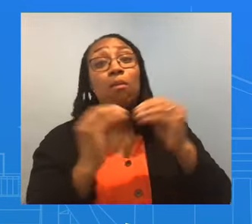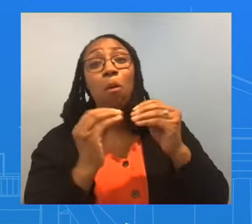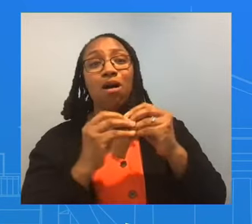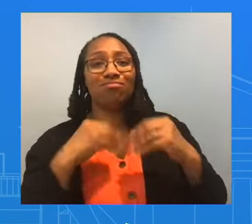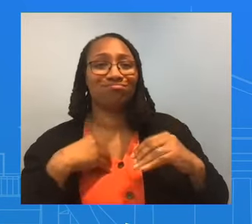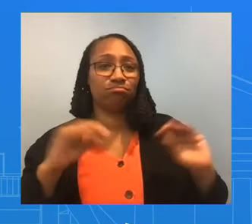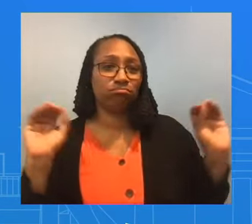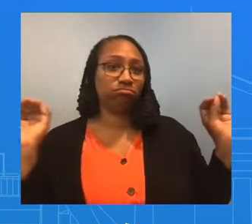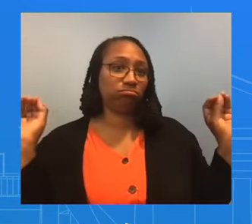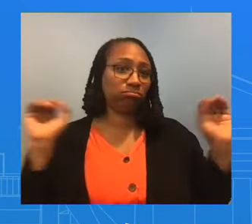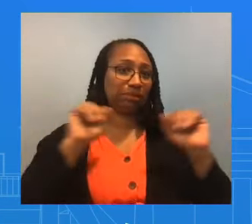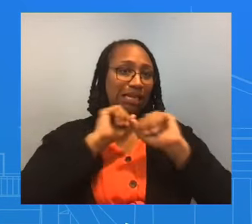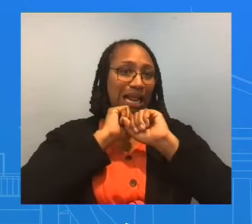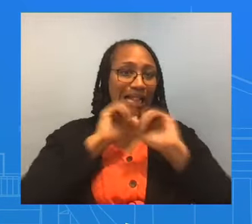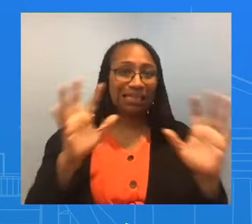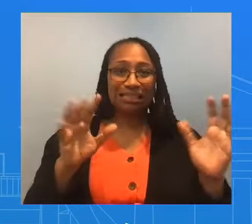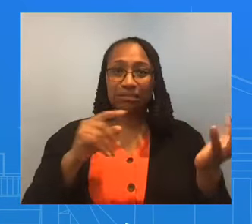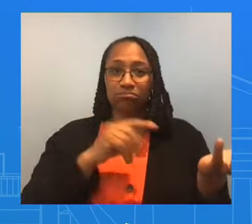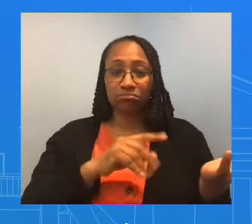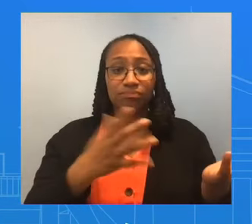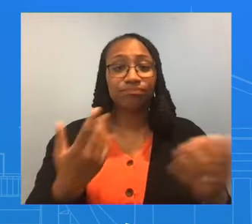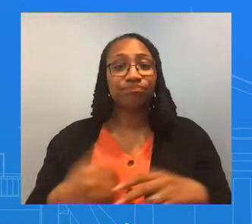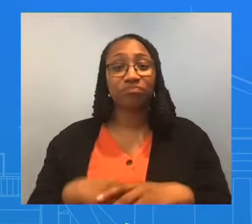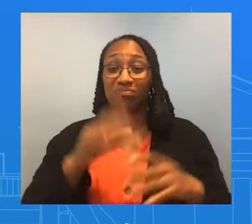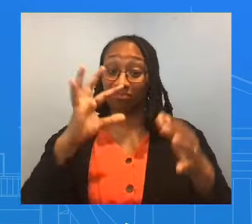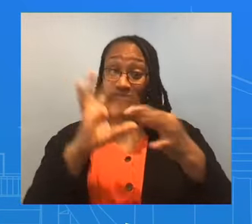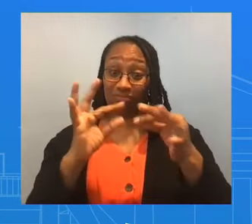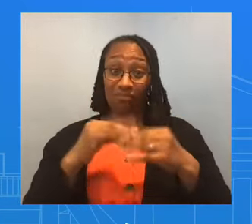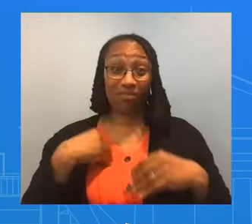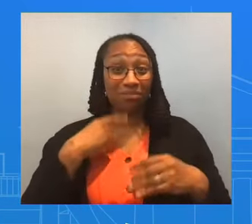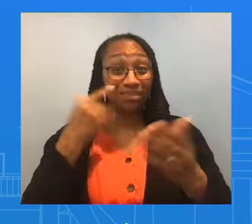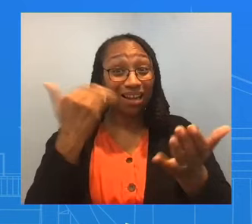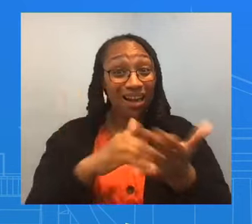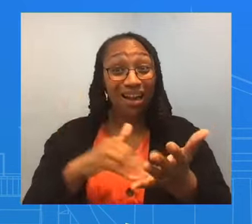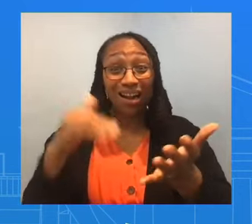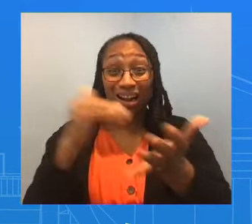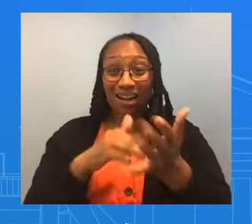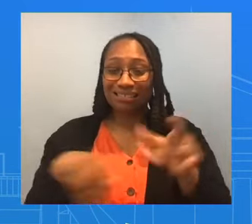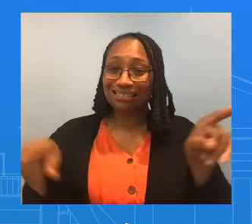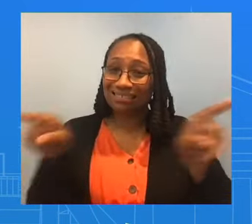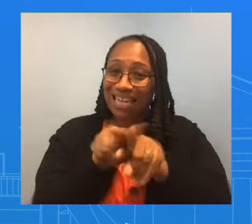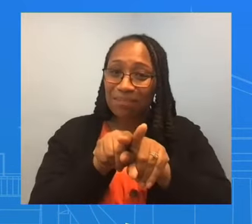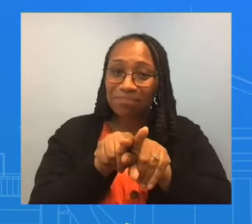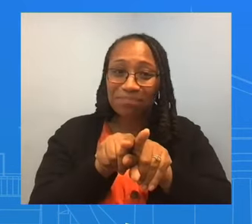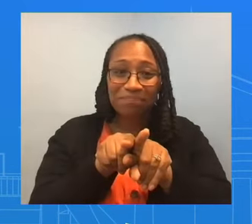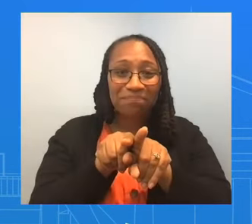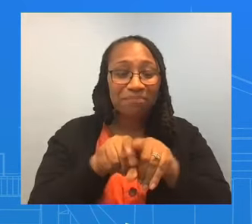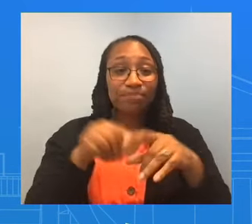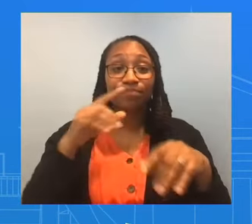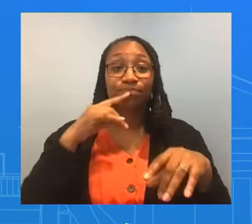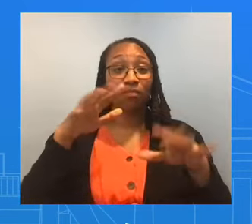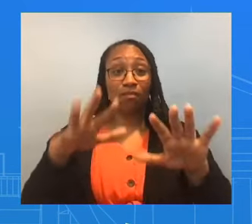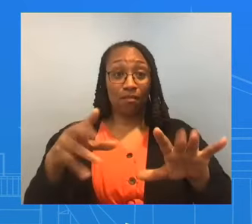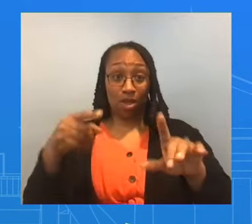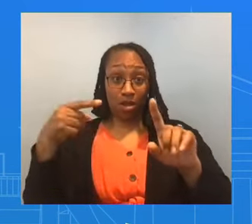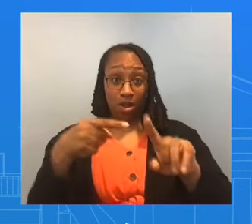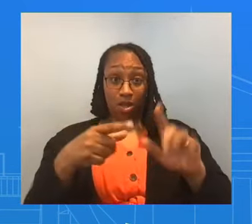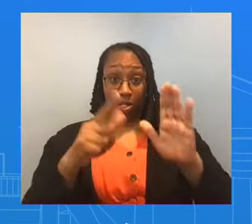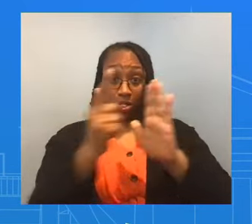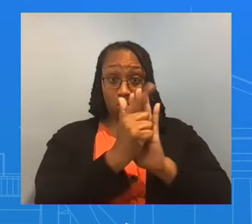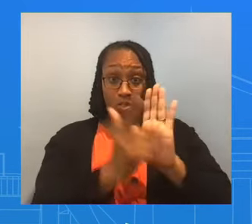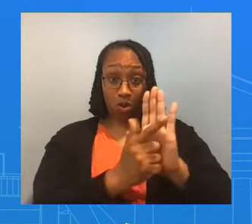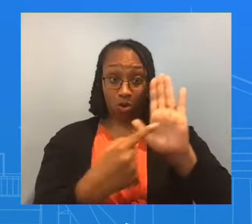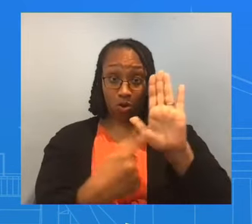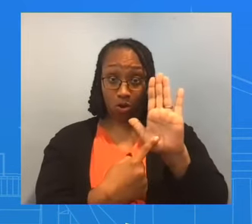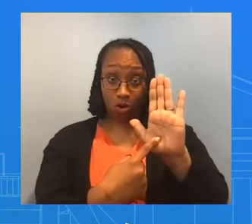again, this is a president that respects the rule of law. This is the president that wants to make sure and has proven that to be in his actions to make sure